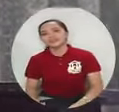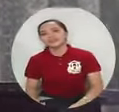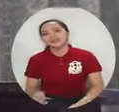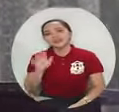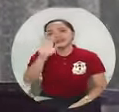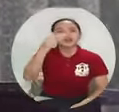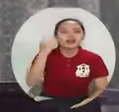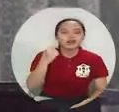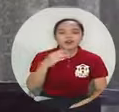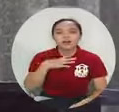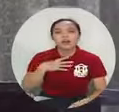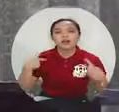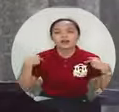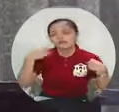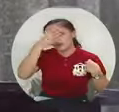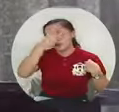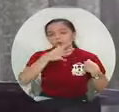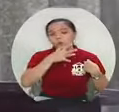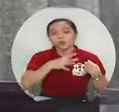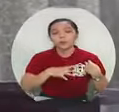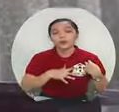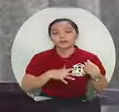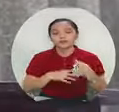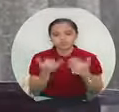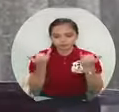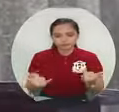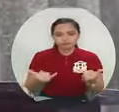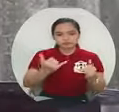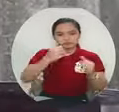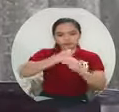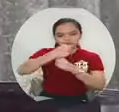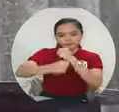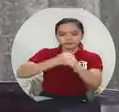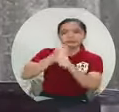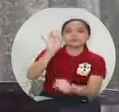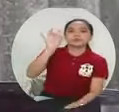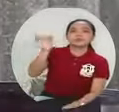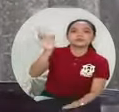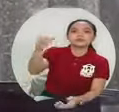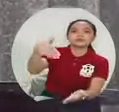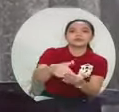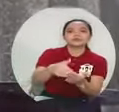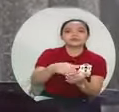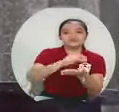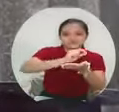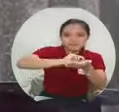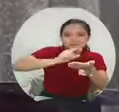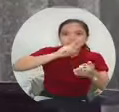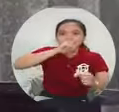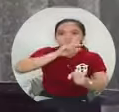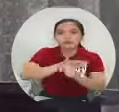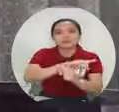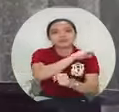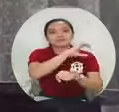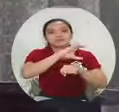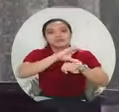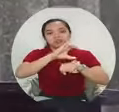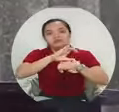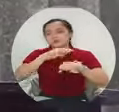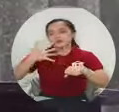first fruit this year again to 80,000. And when I ask her, wow, can you